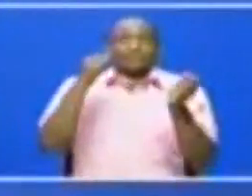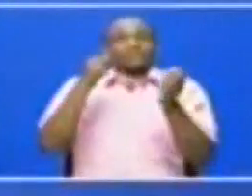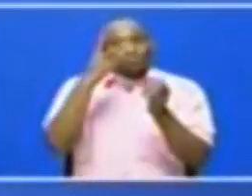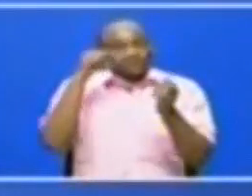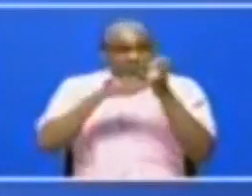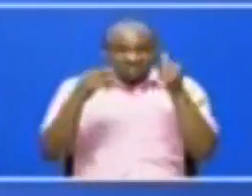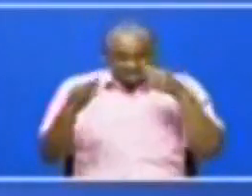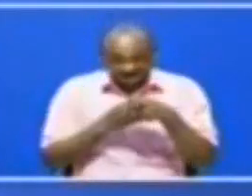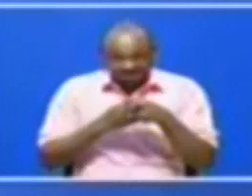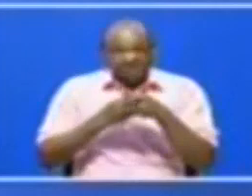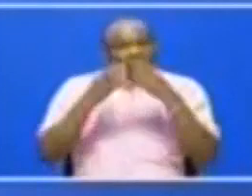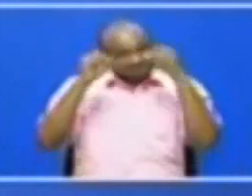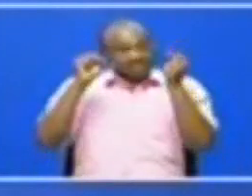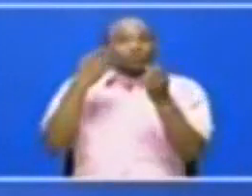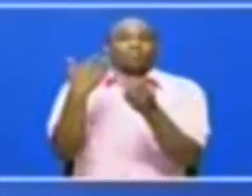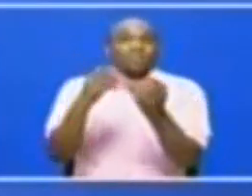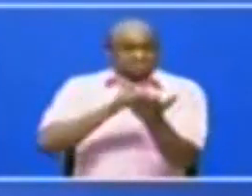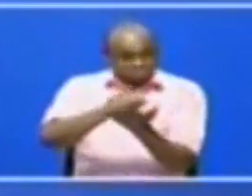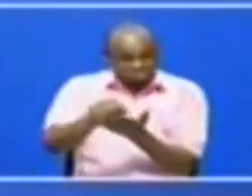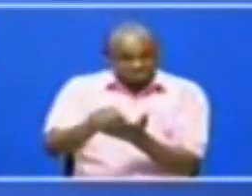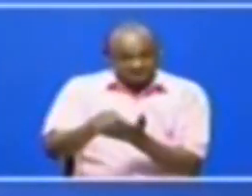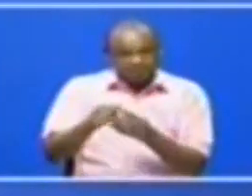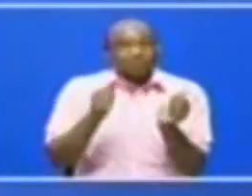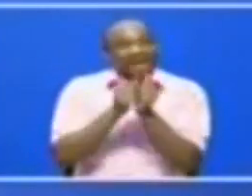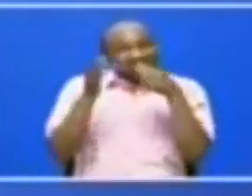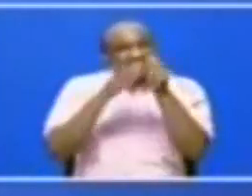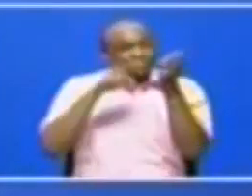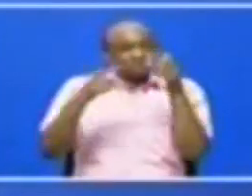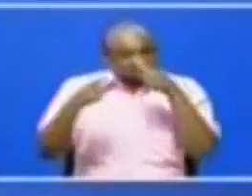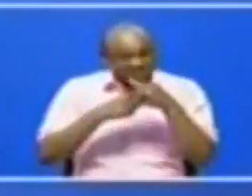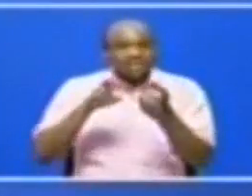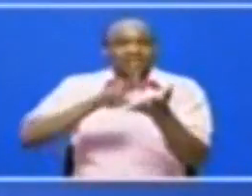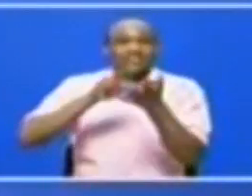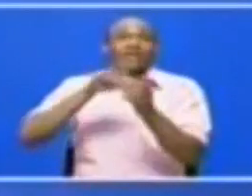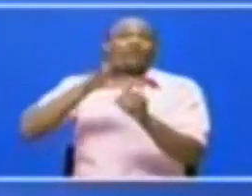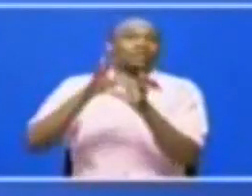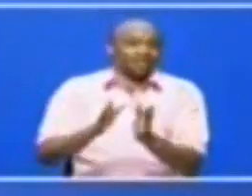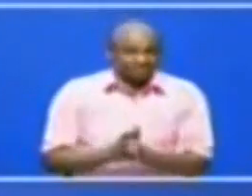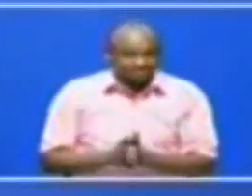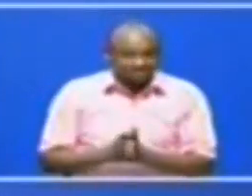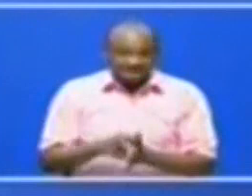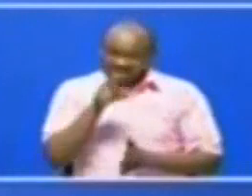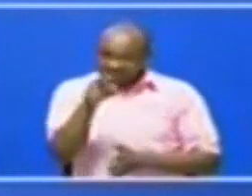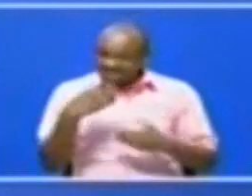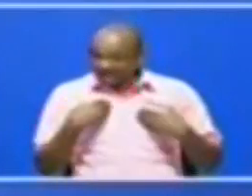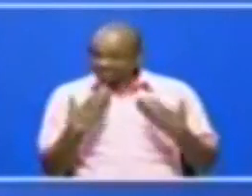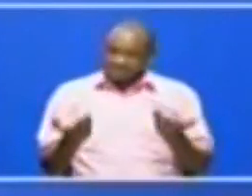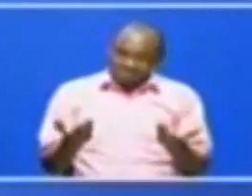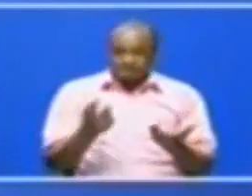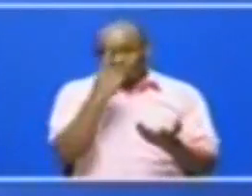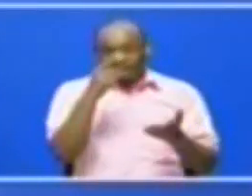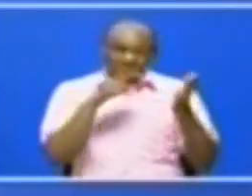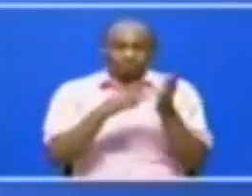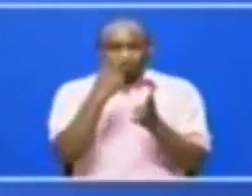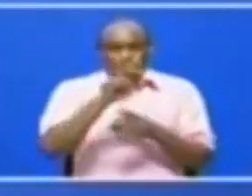million presidential ballot papers for the 19.6 million registered voters, thus giving an allowance of